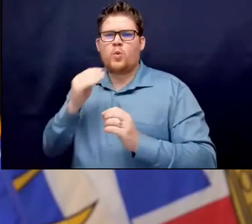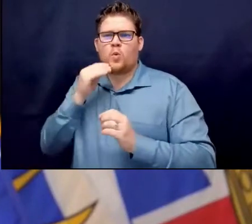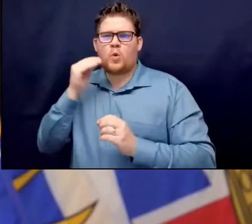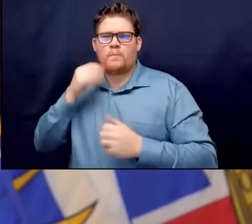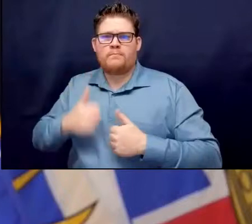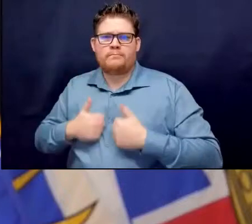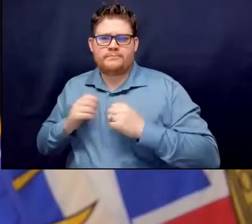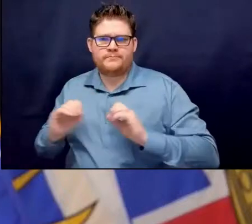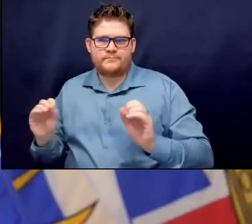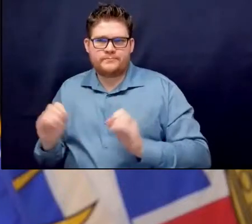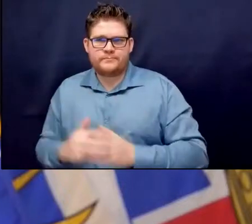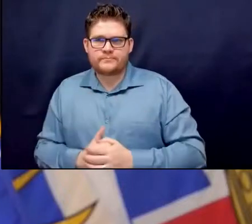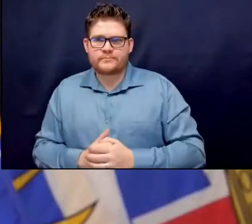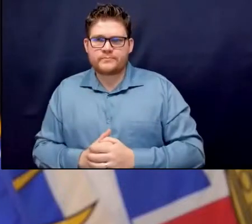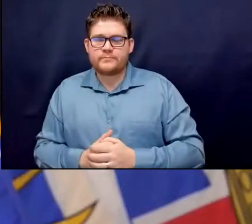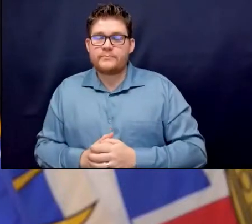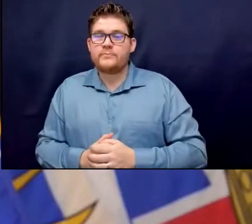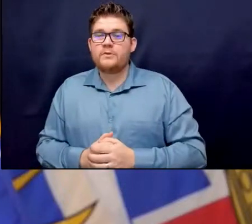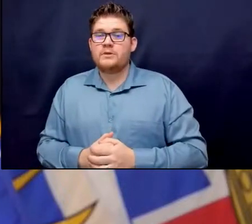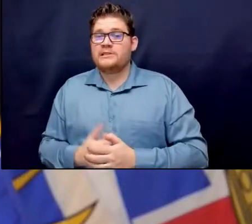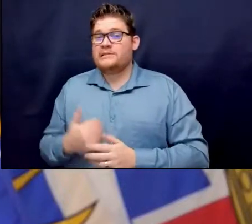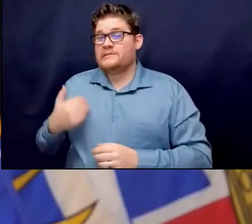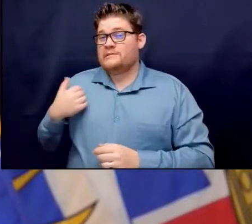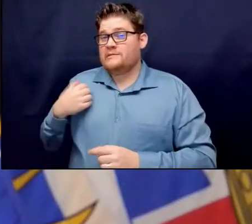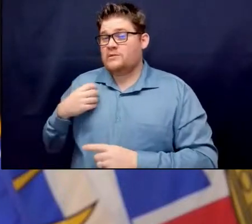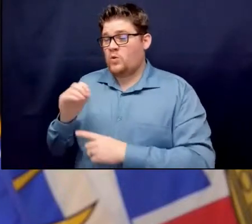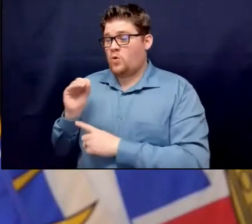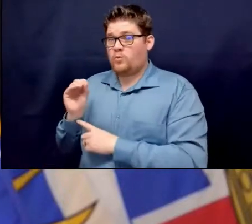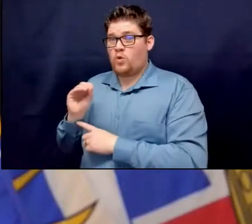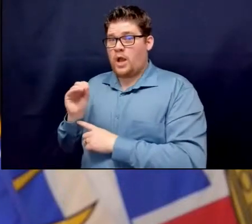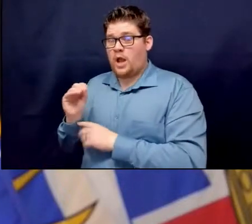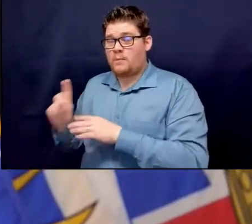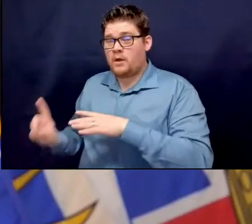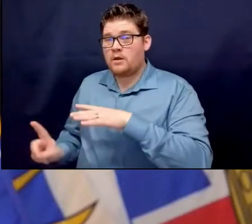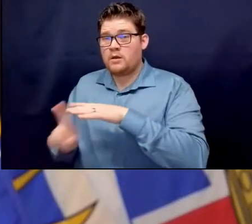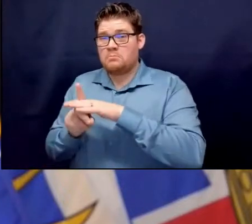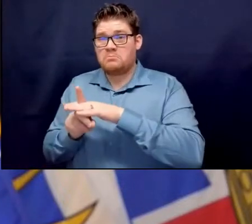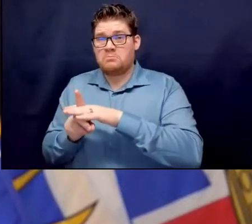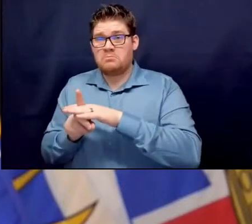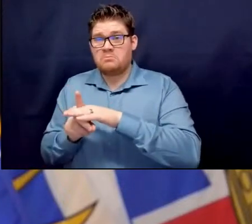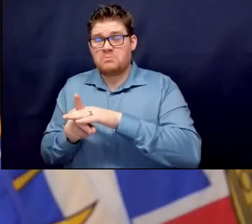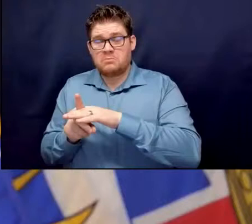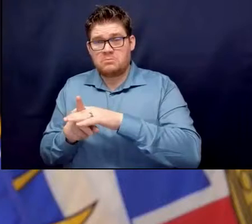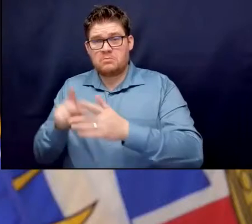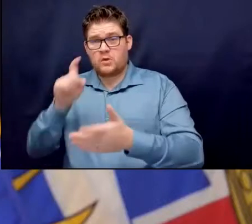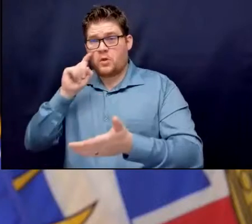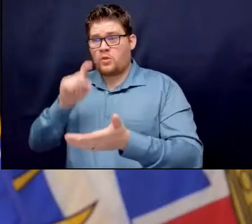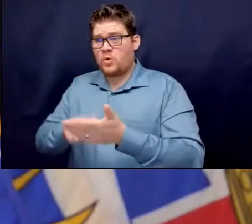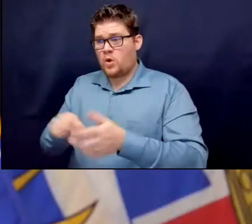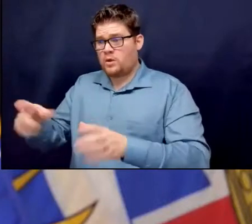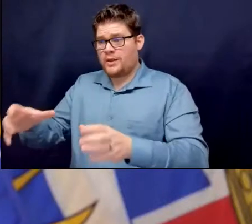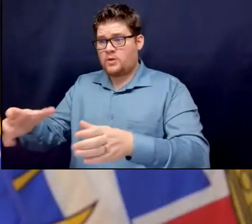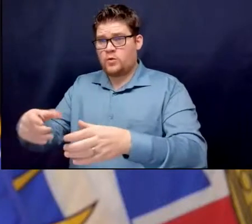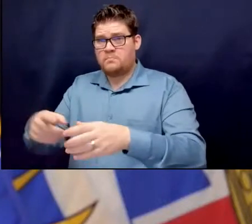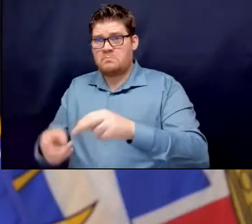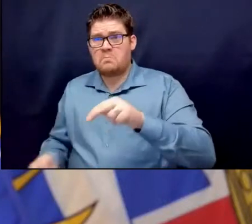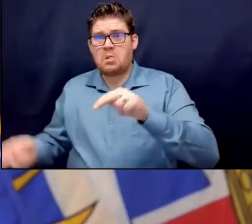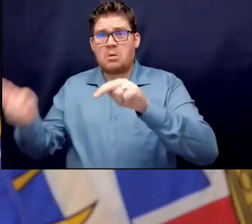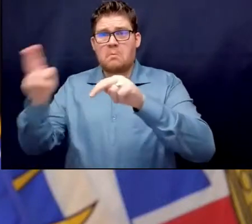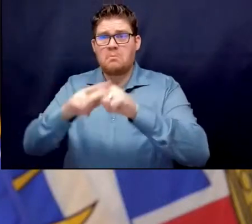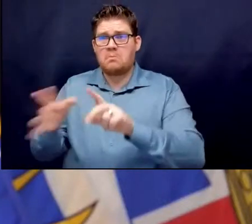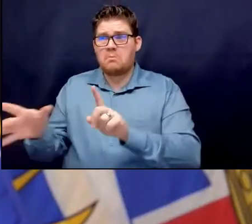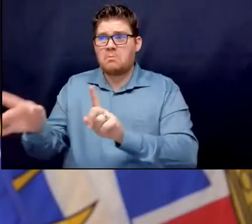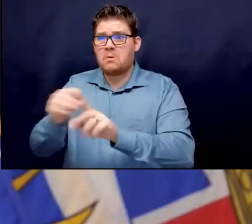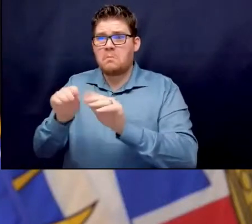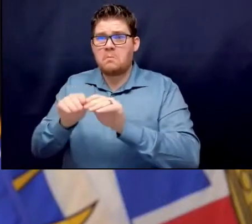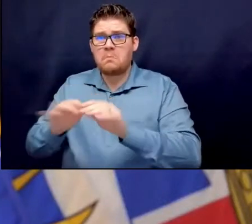now. And the kudos go to the teams who are working in the shelters and the supports in places in the downtown east side, and our public